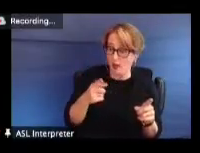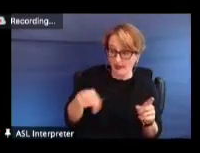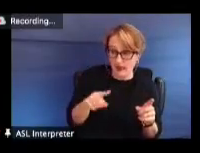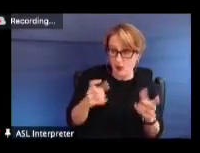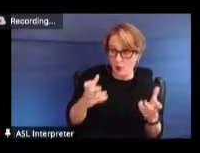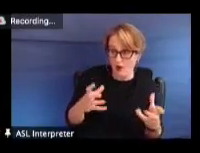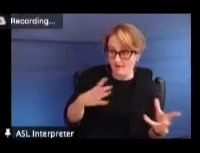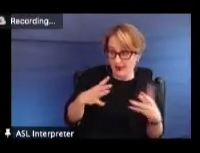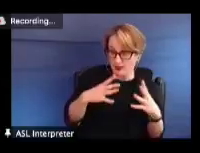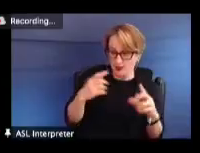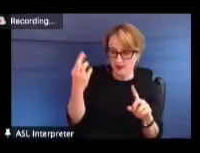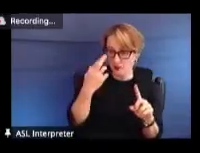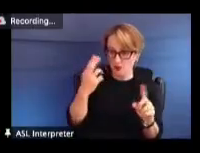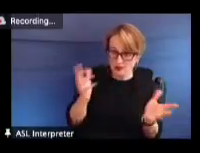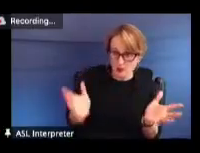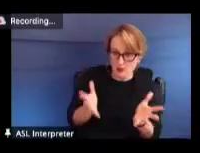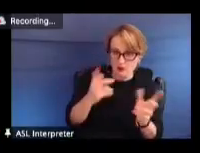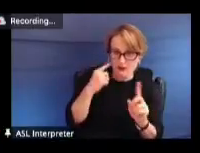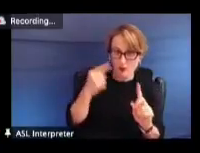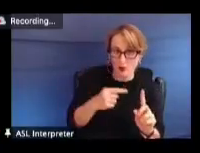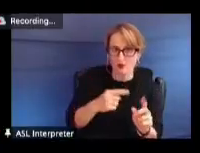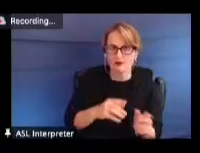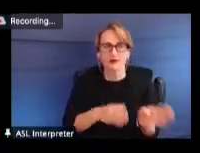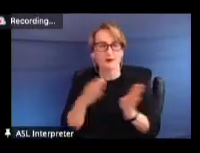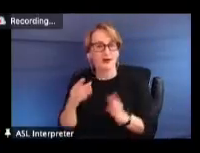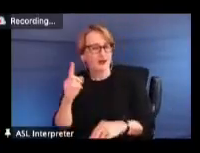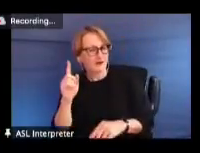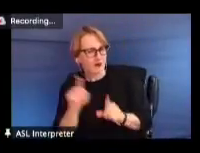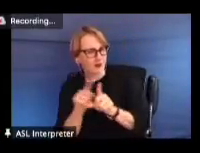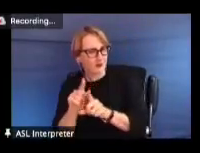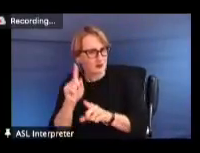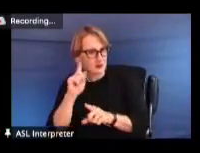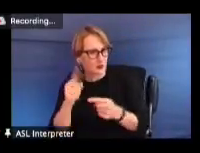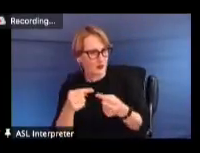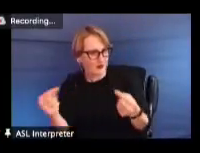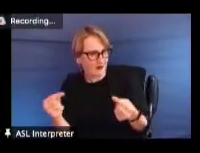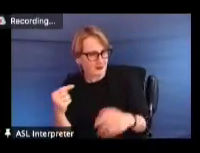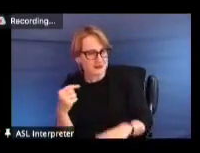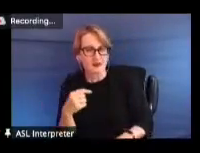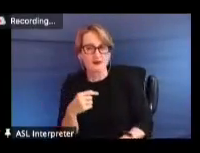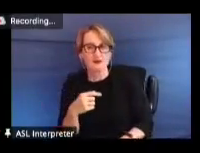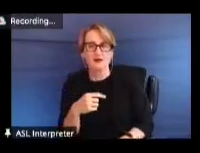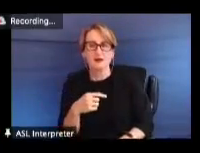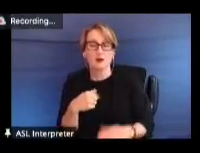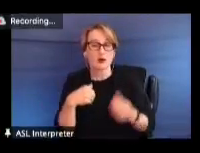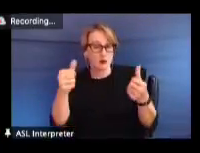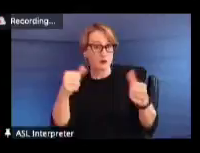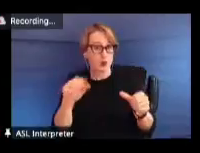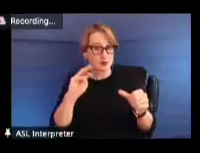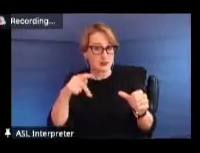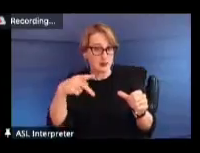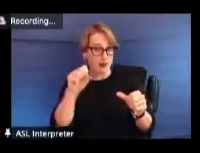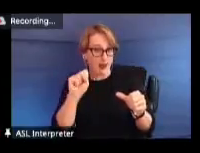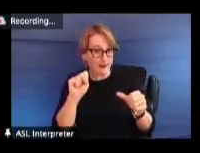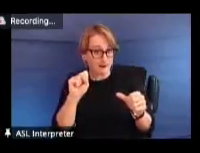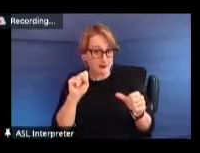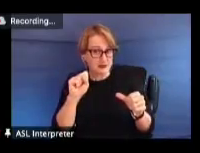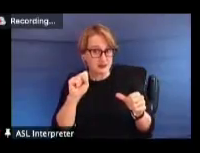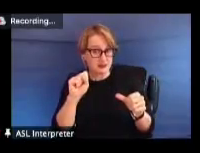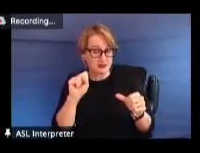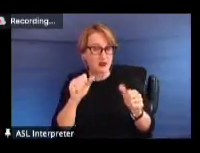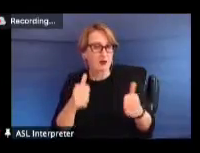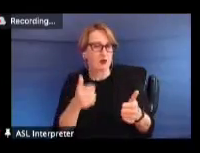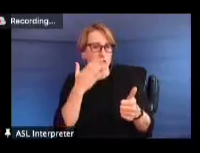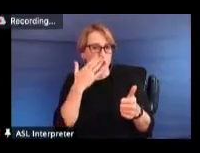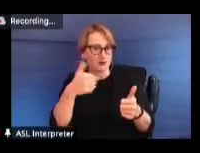for this? And then I've heard it the other way where once you post the maps, it would be great if